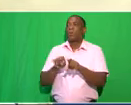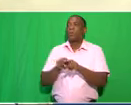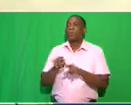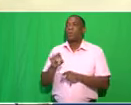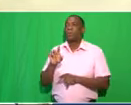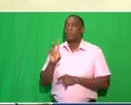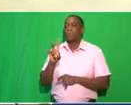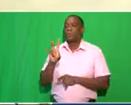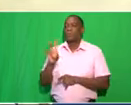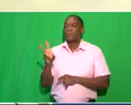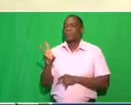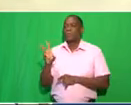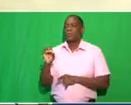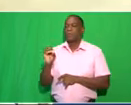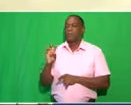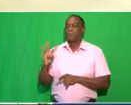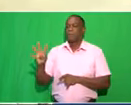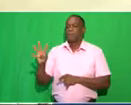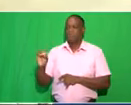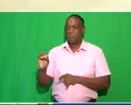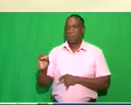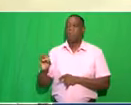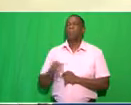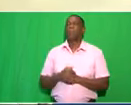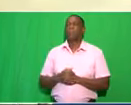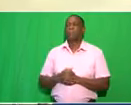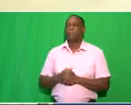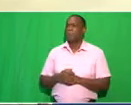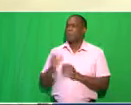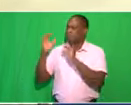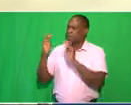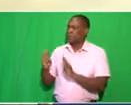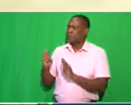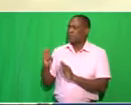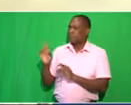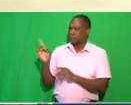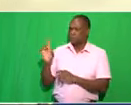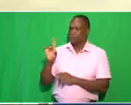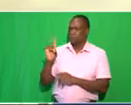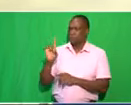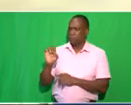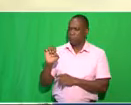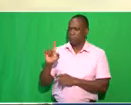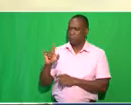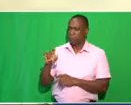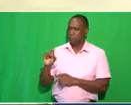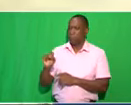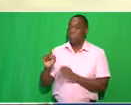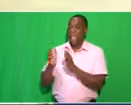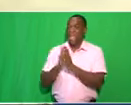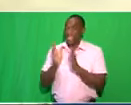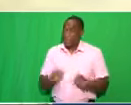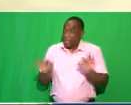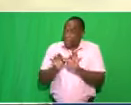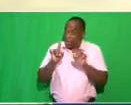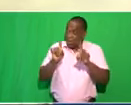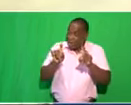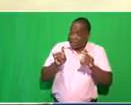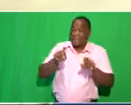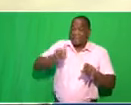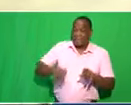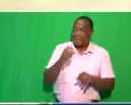776-0440. Professor Delisle asked a very important question. A statement, actually. You've got to know where you've come from to know where